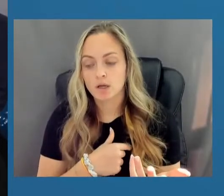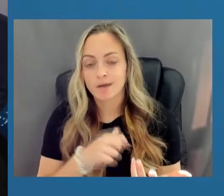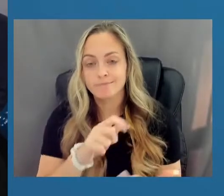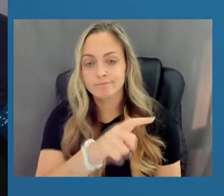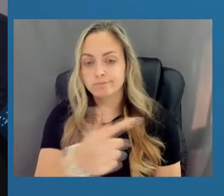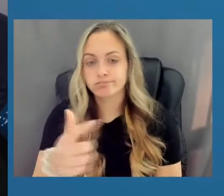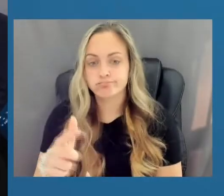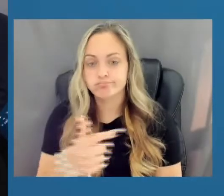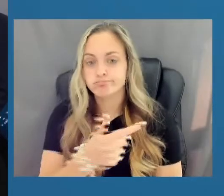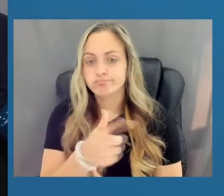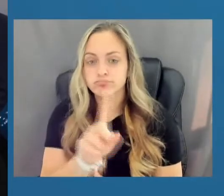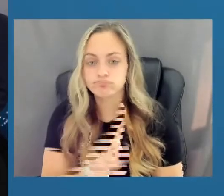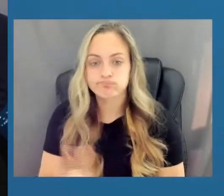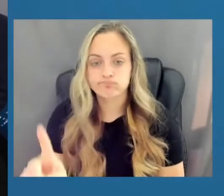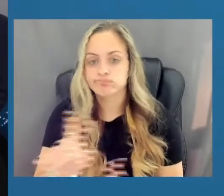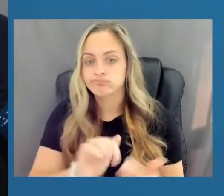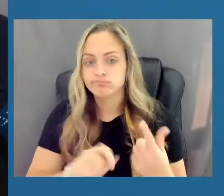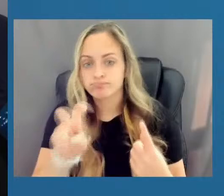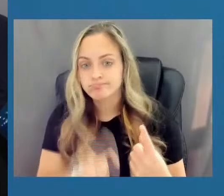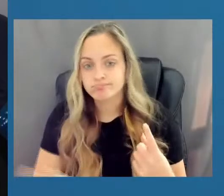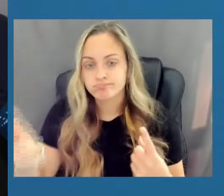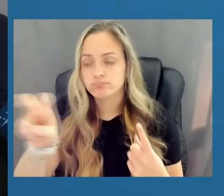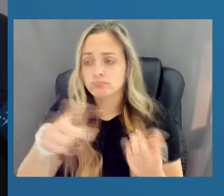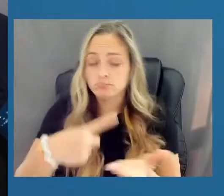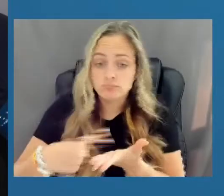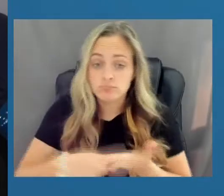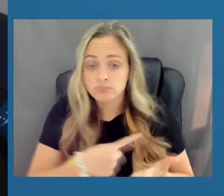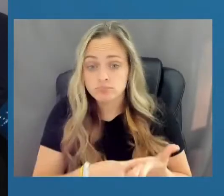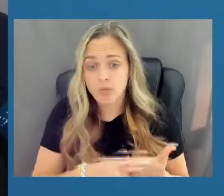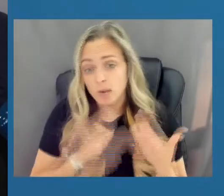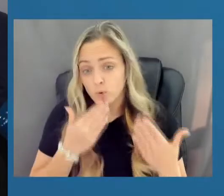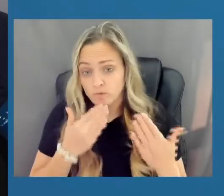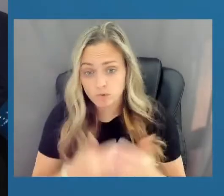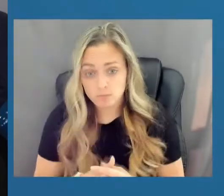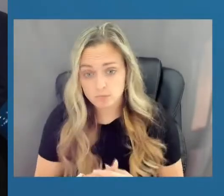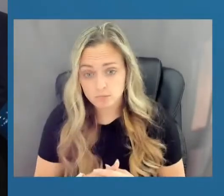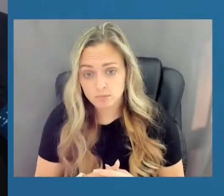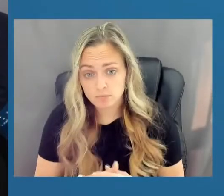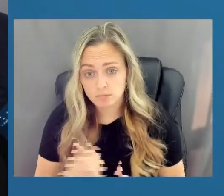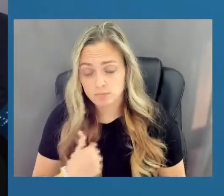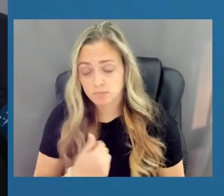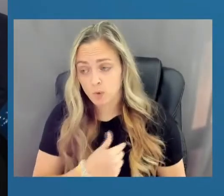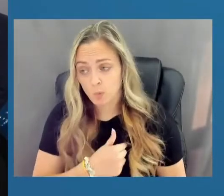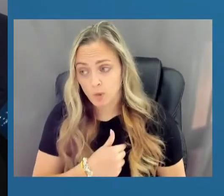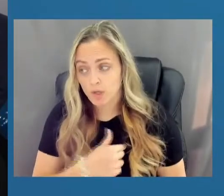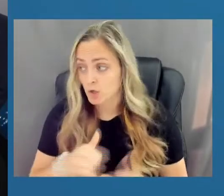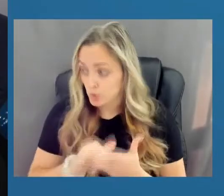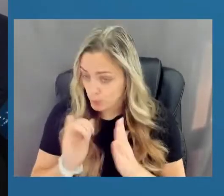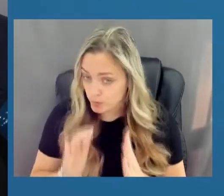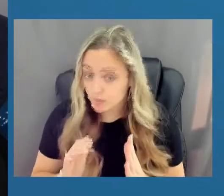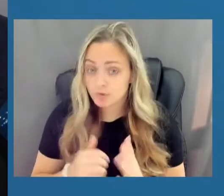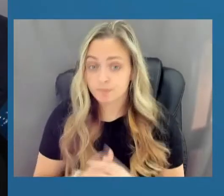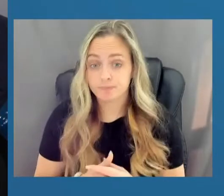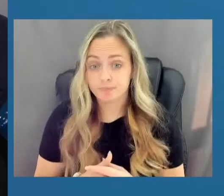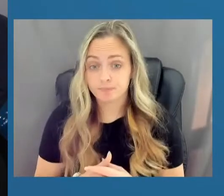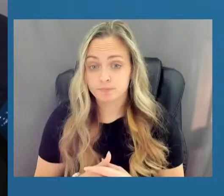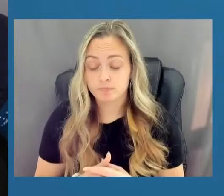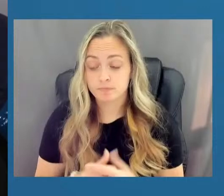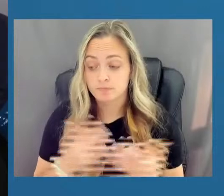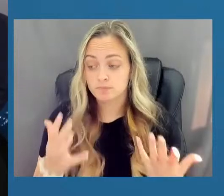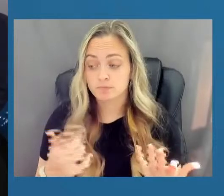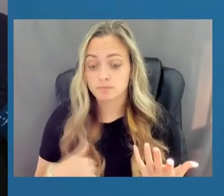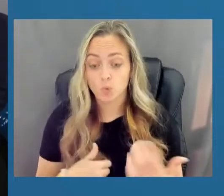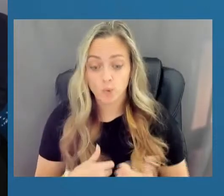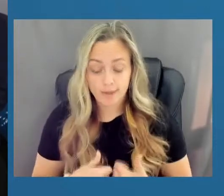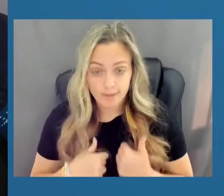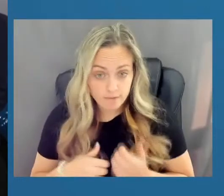a variety of things, and I'm always grateful that we are New Yorkers, that we live in New